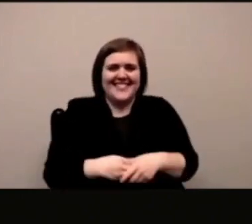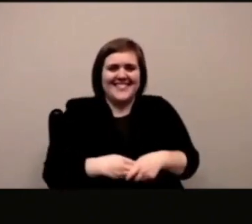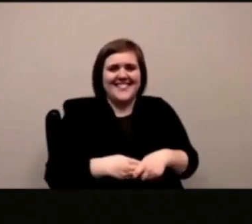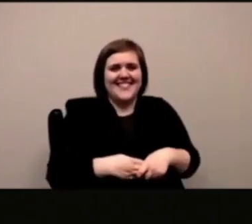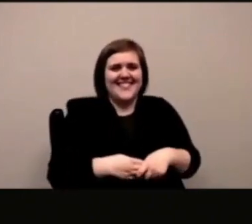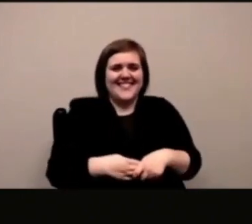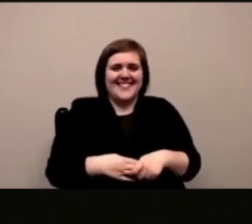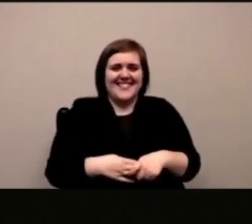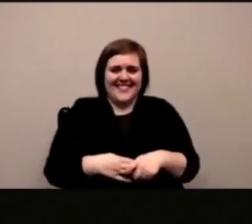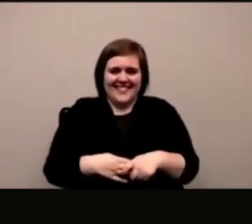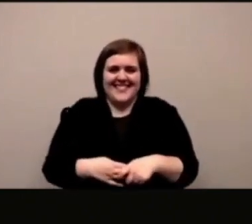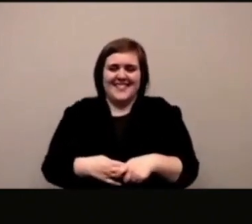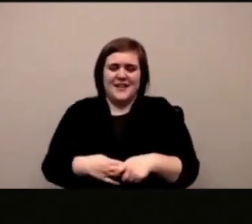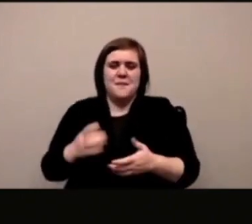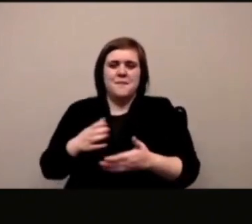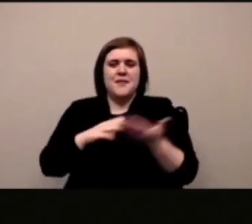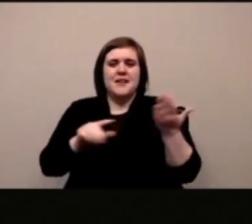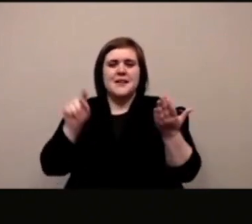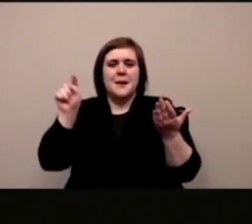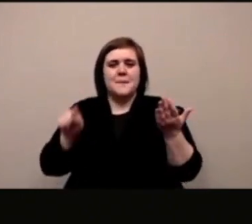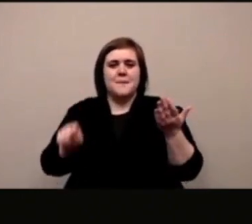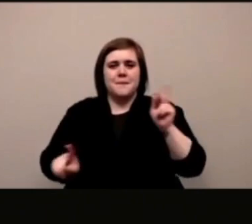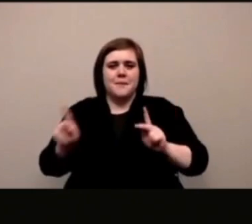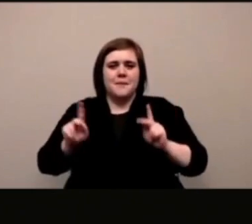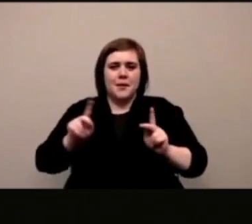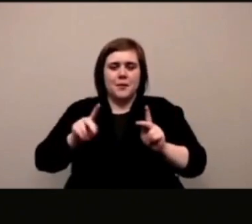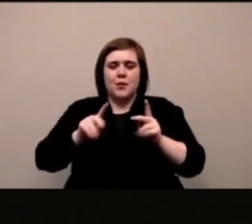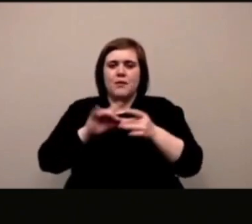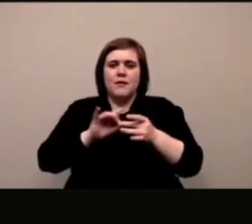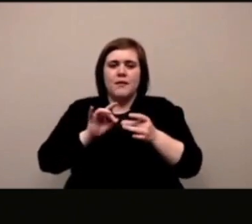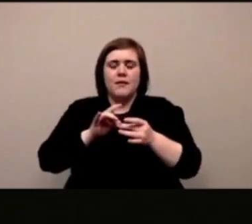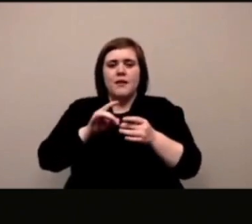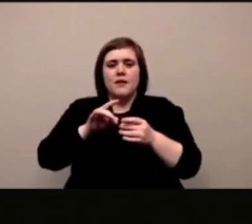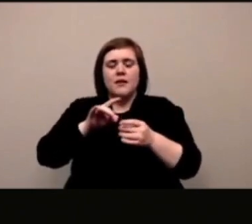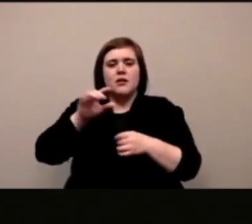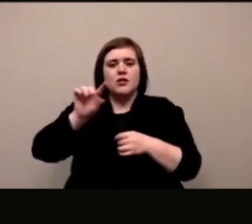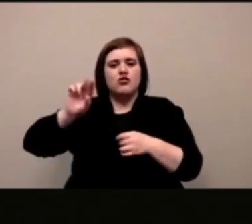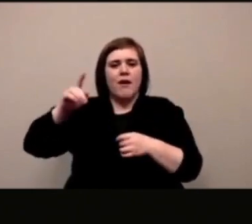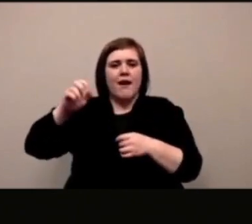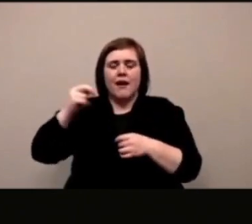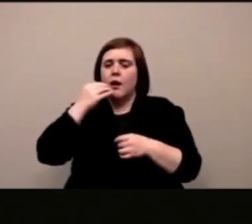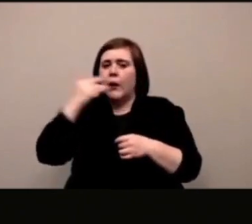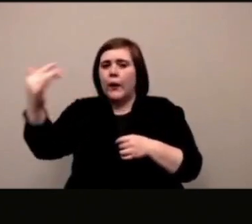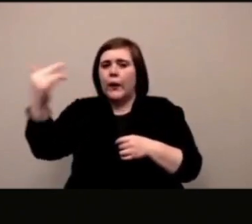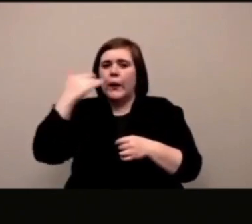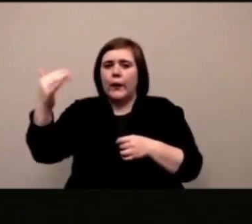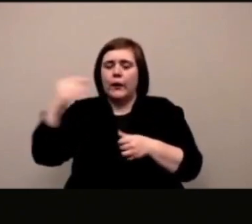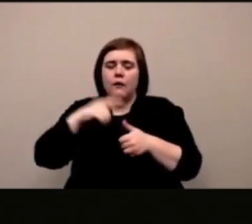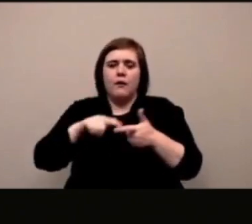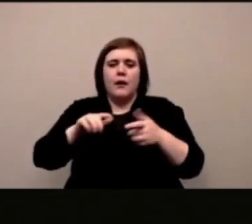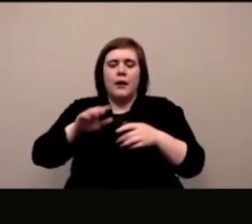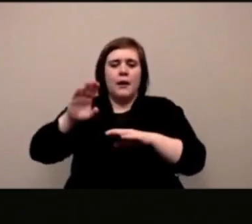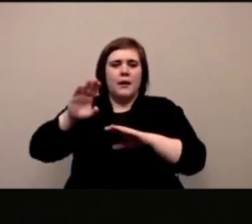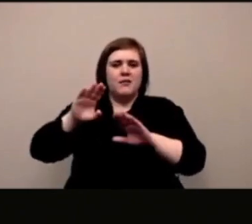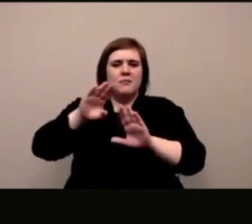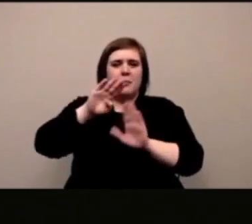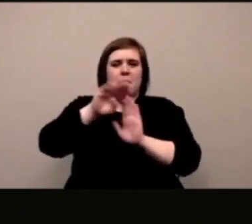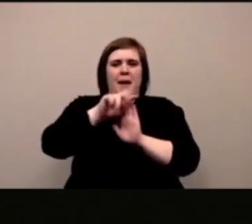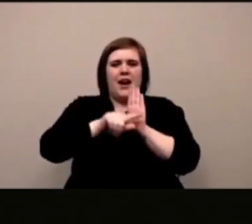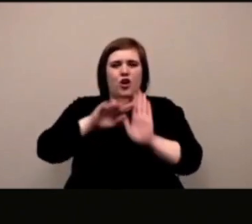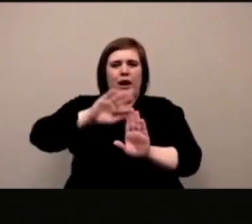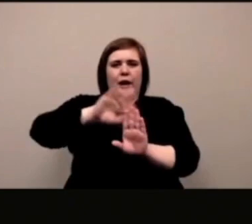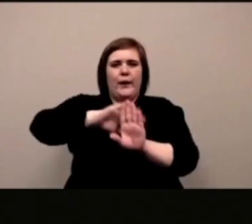Some people are suggesting the dragon breathing fire, changing backgrounds, using